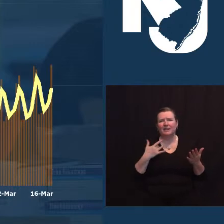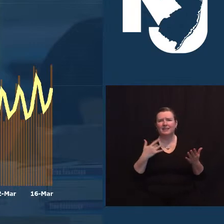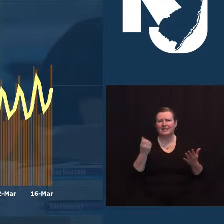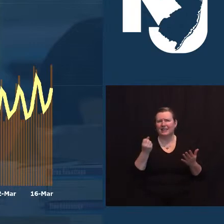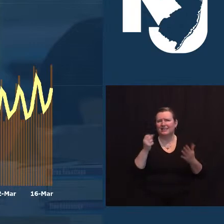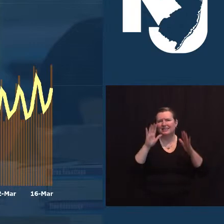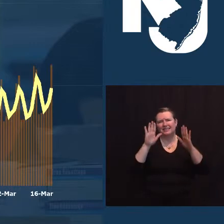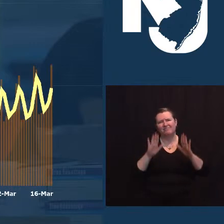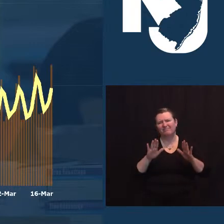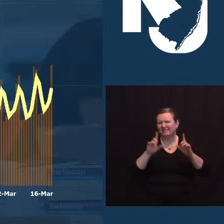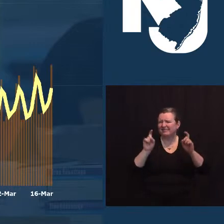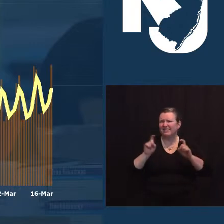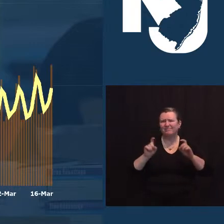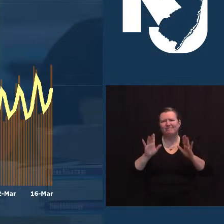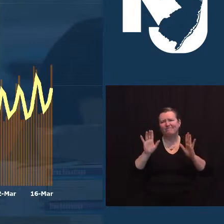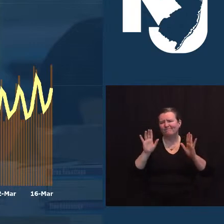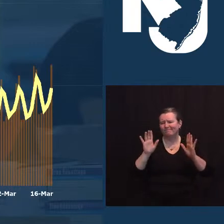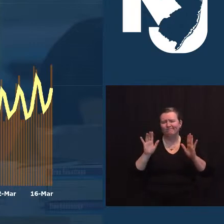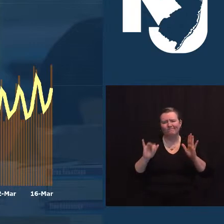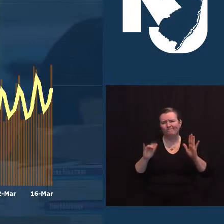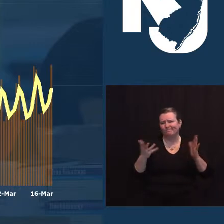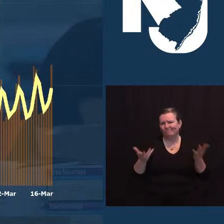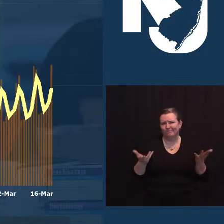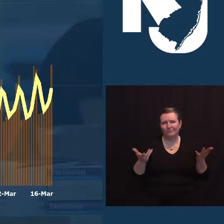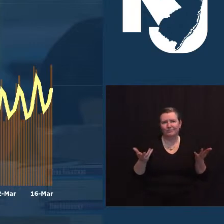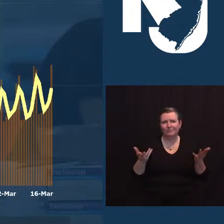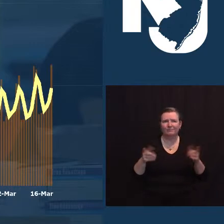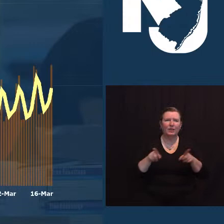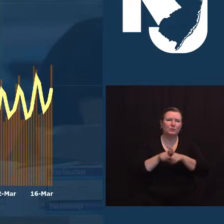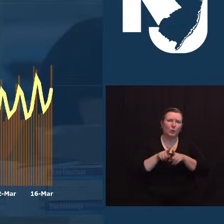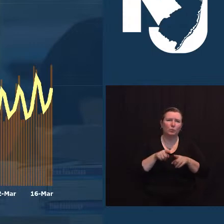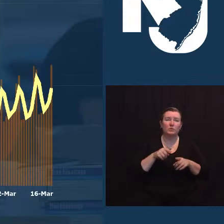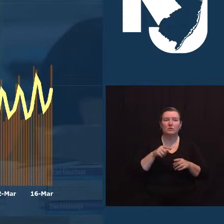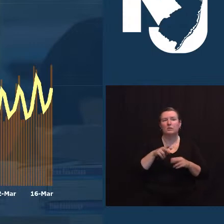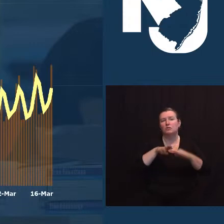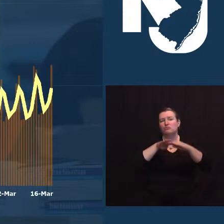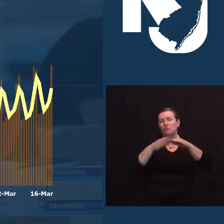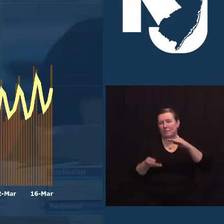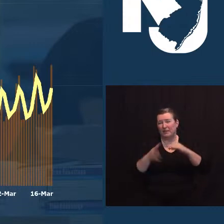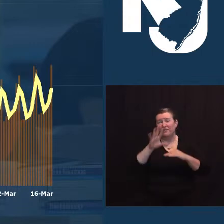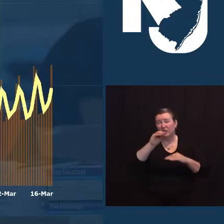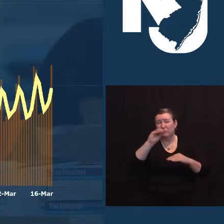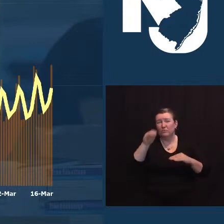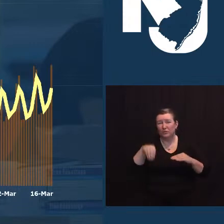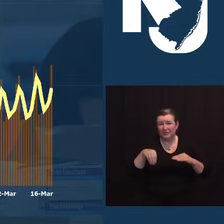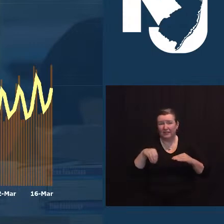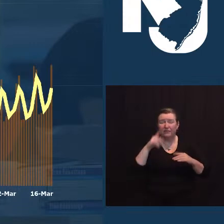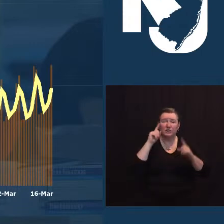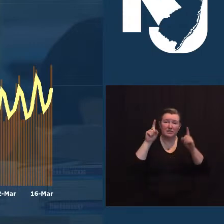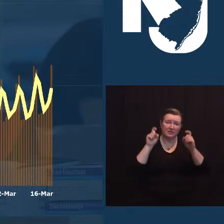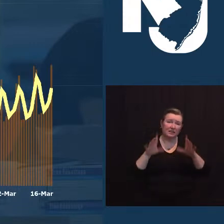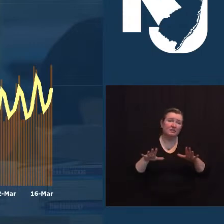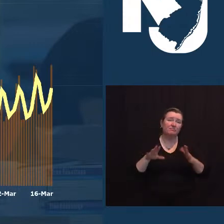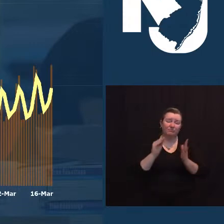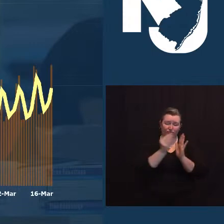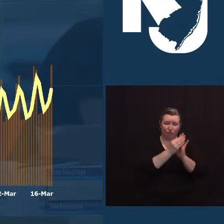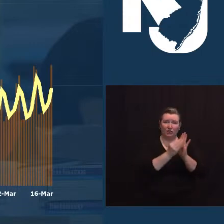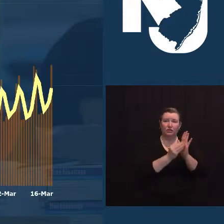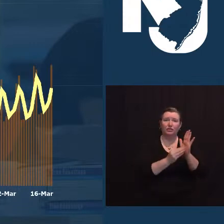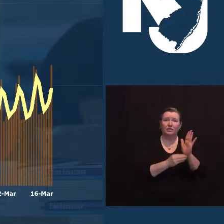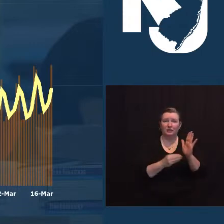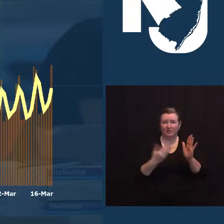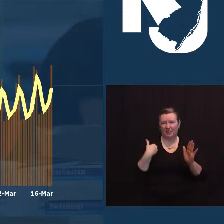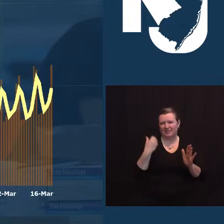reason, but there's also a drop of roughly 50% in the number of tests that are recorded on weekends